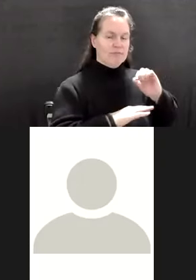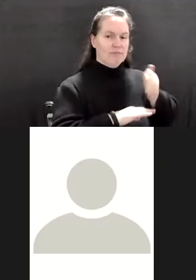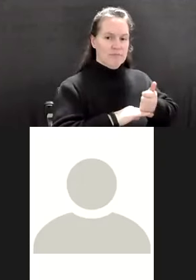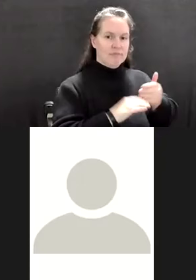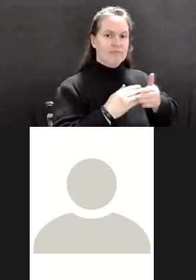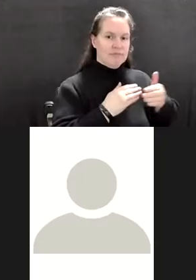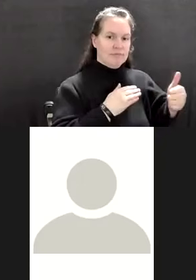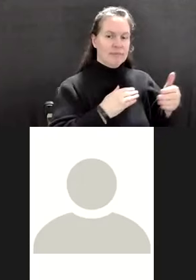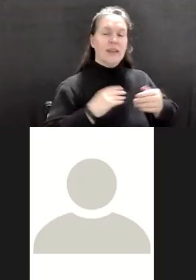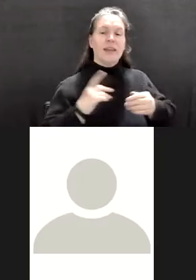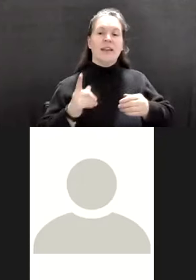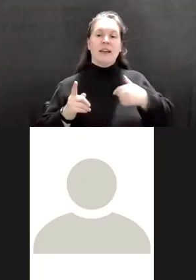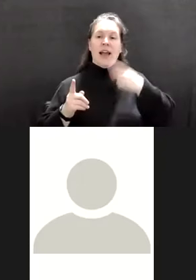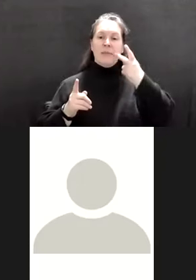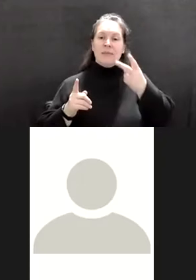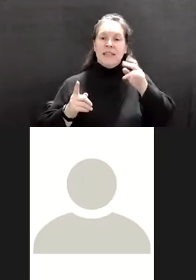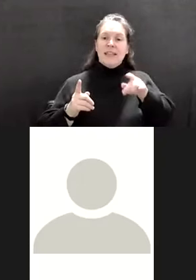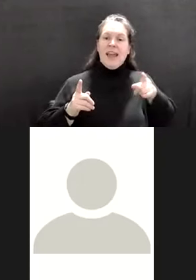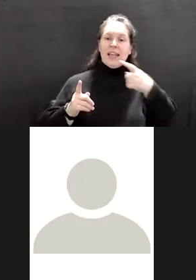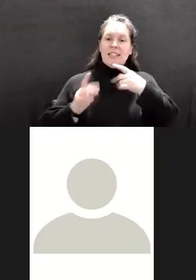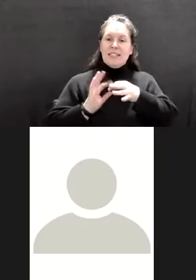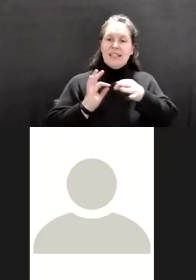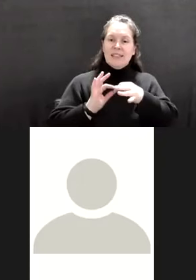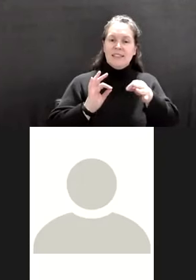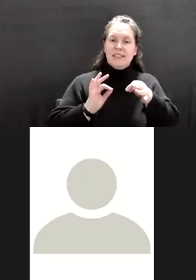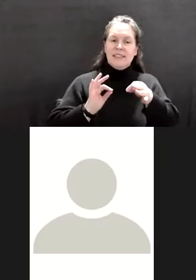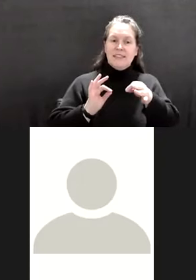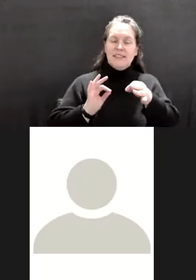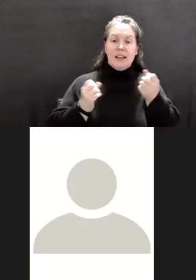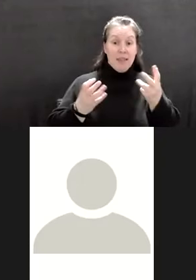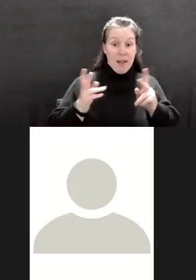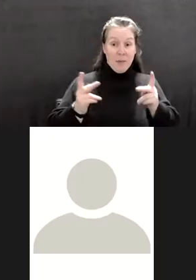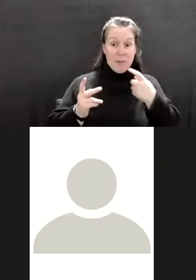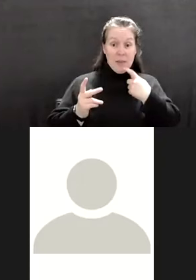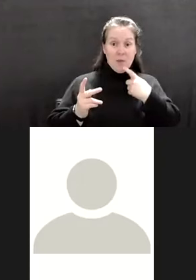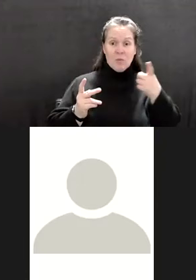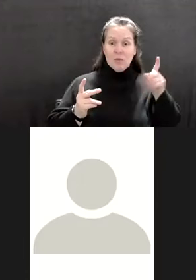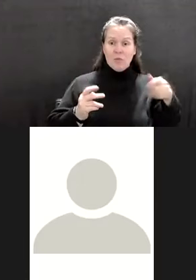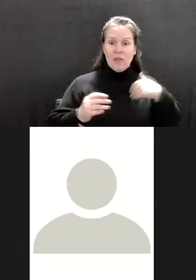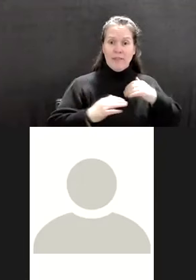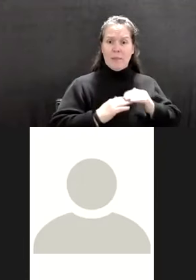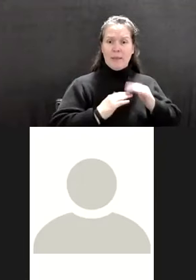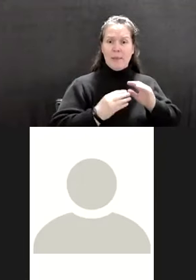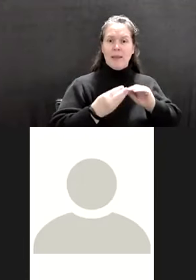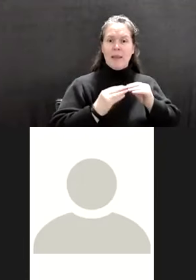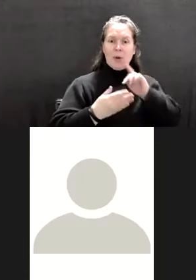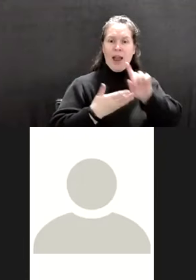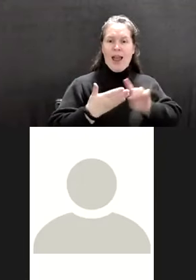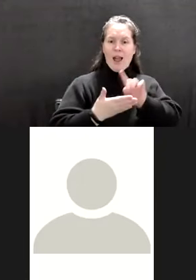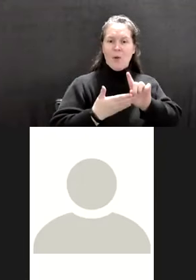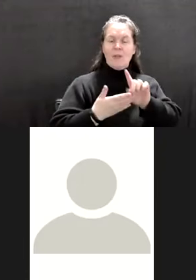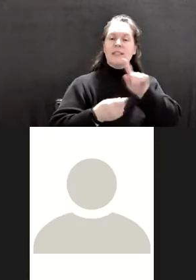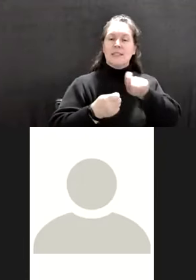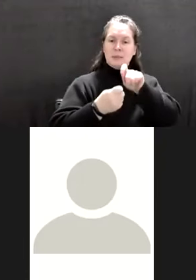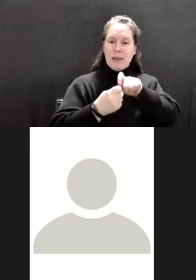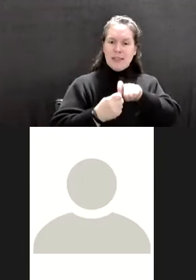So I'm seeing that it says, a lot of people say there should be a minimum number of hours specified in the